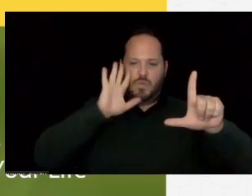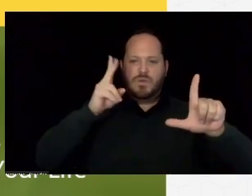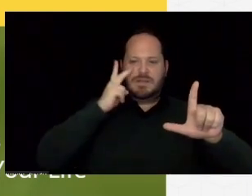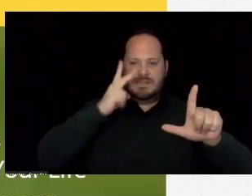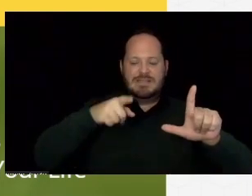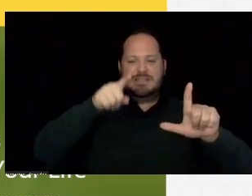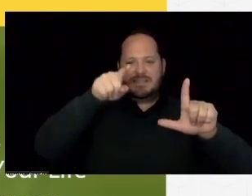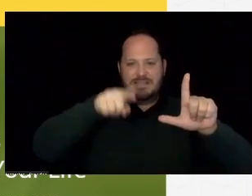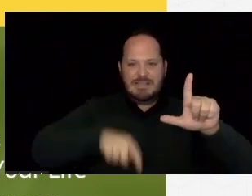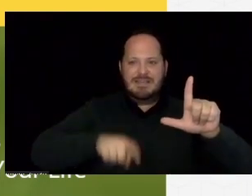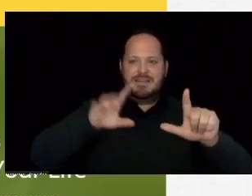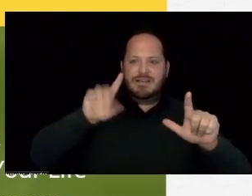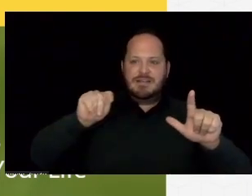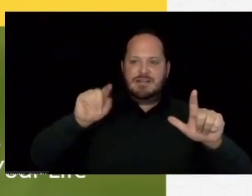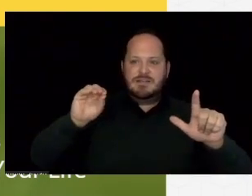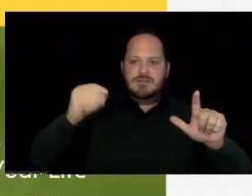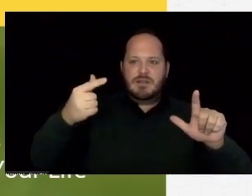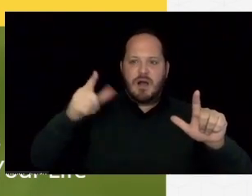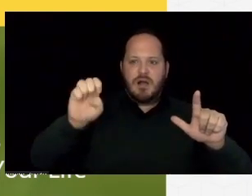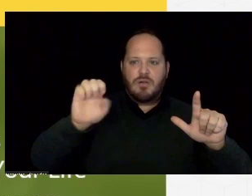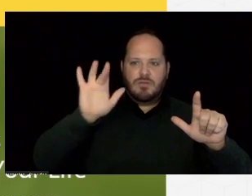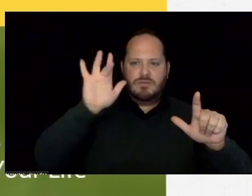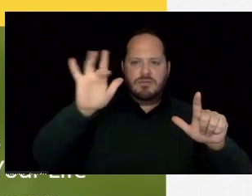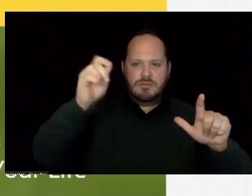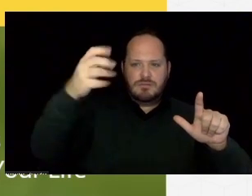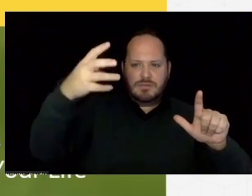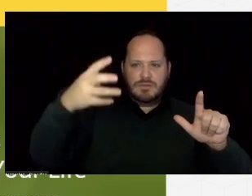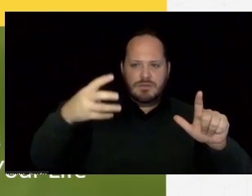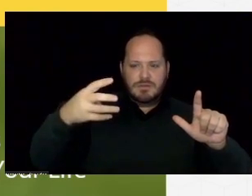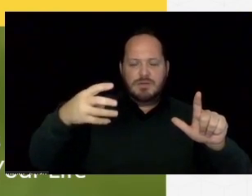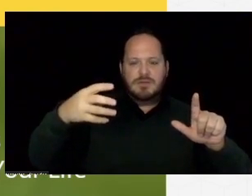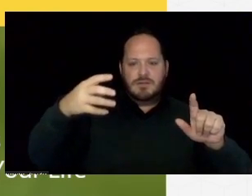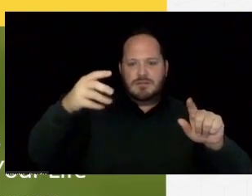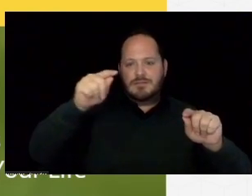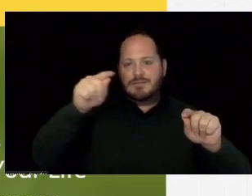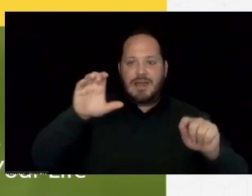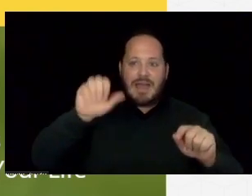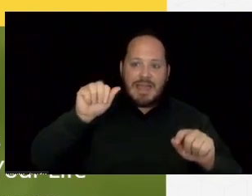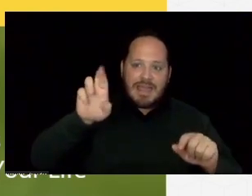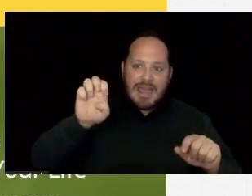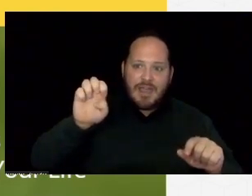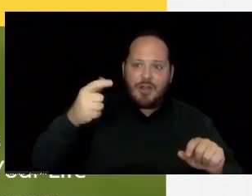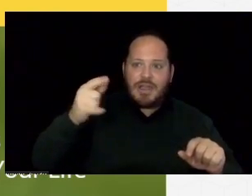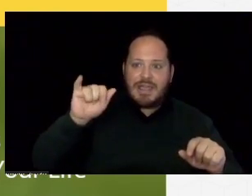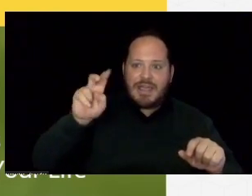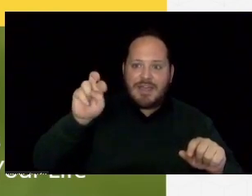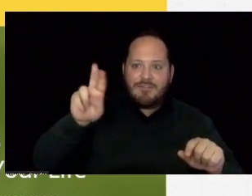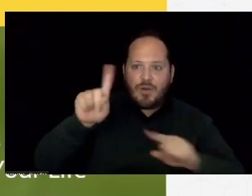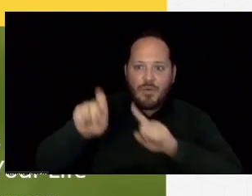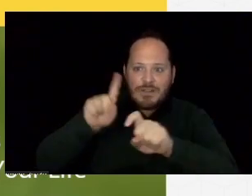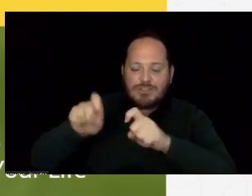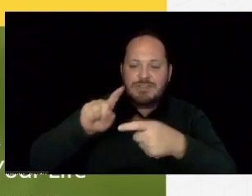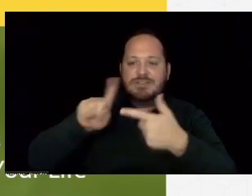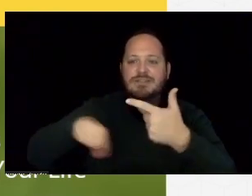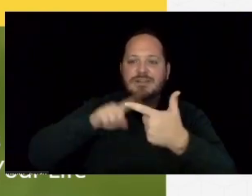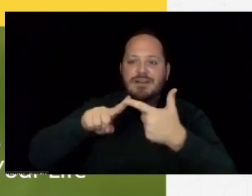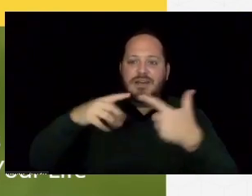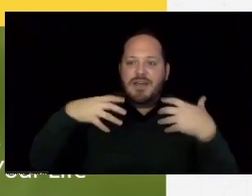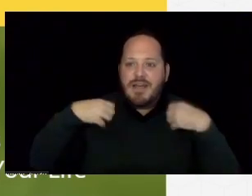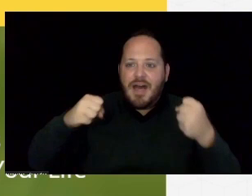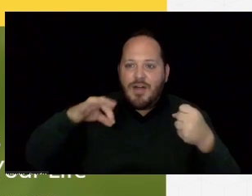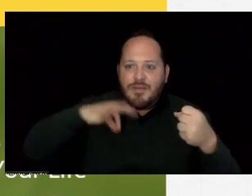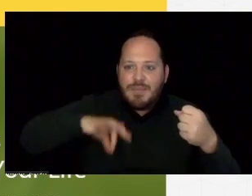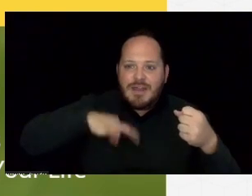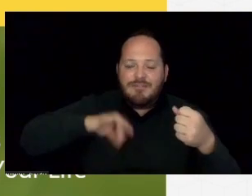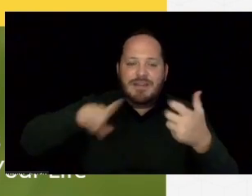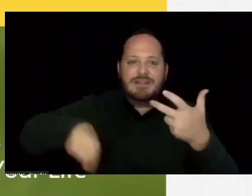to caregiver questions by toggling. Toggling again will bring you to health benefits. Toggling again gives you